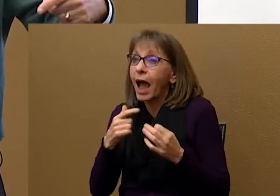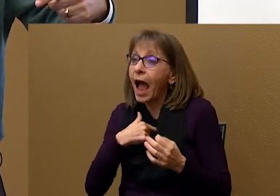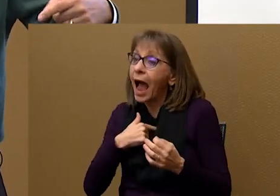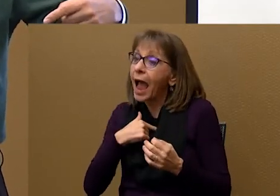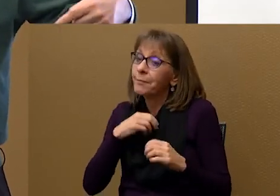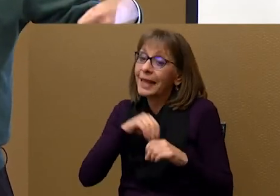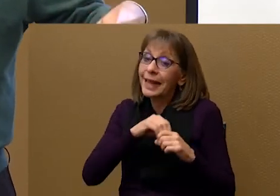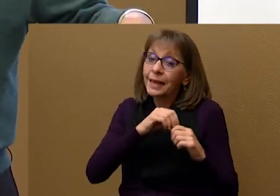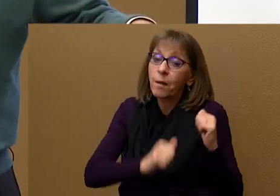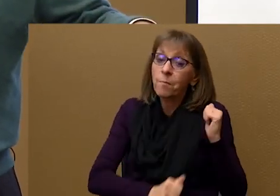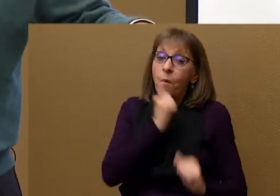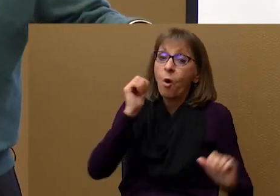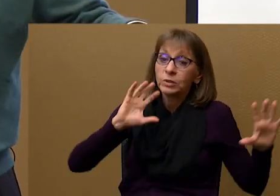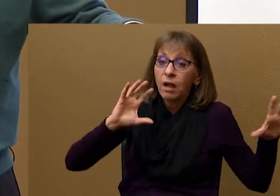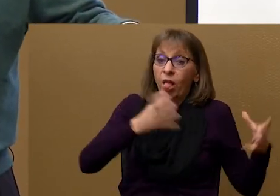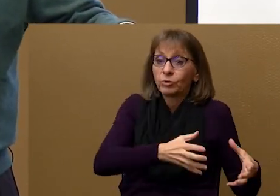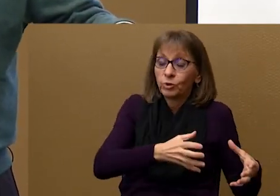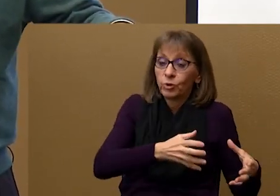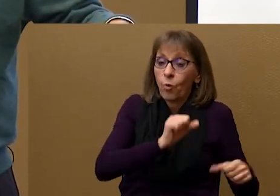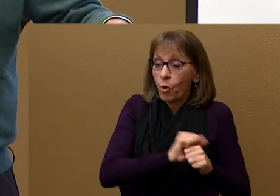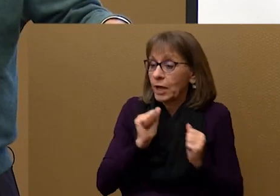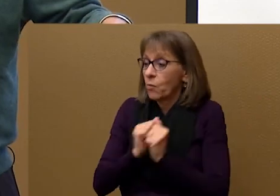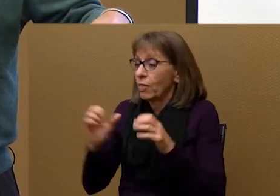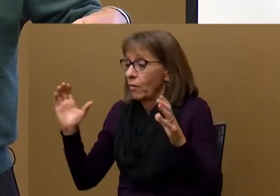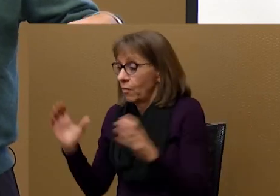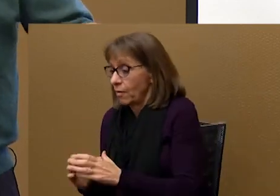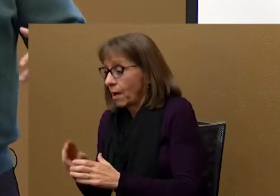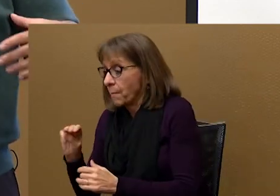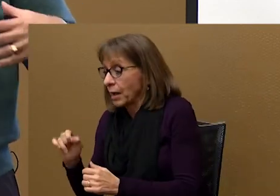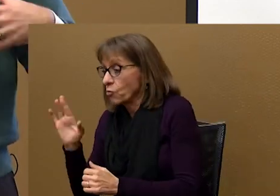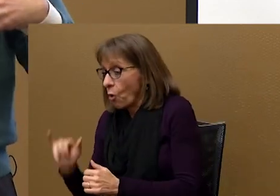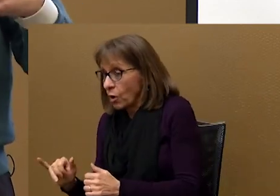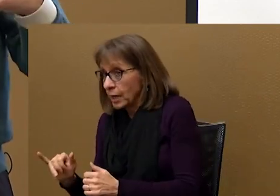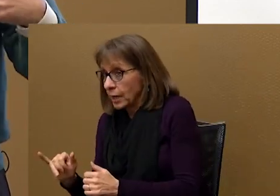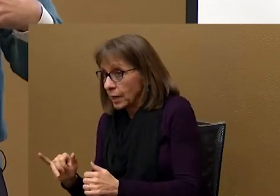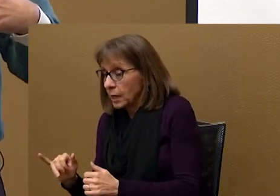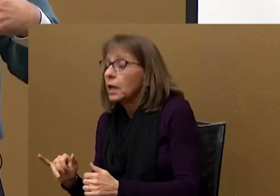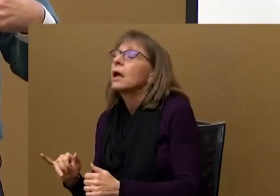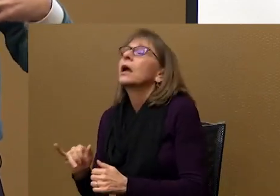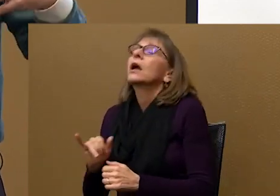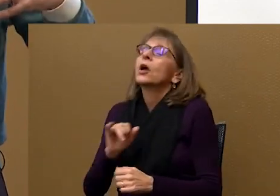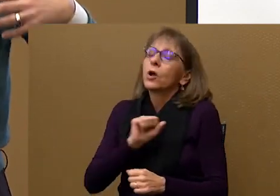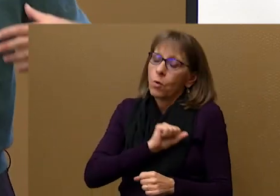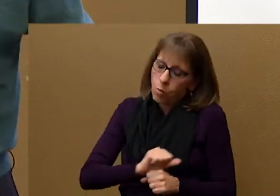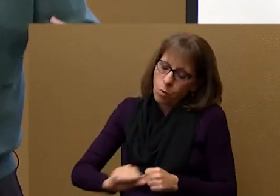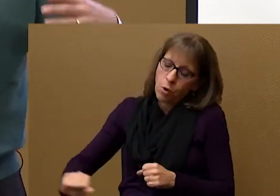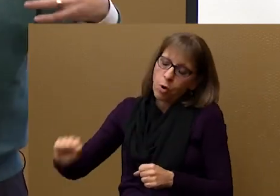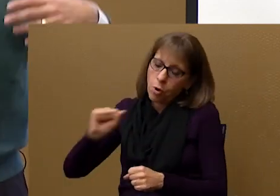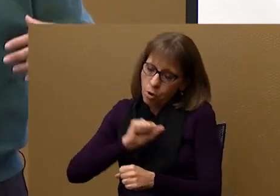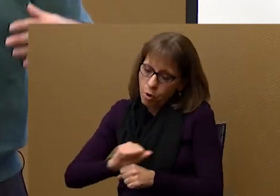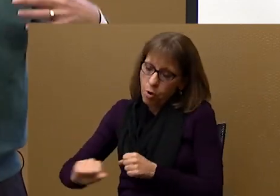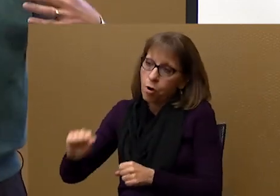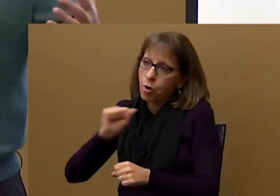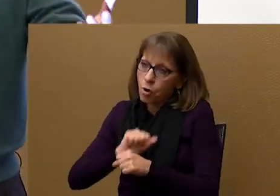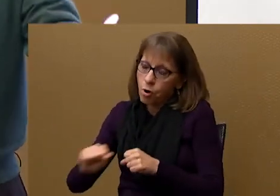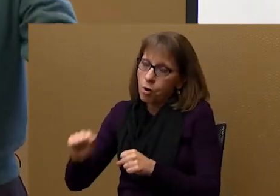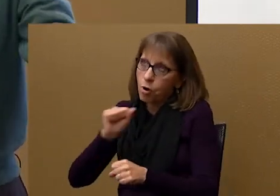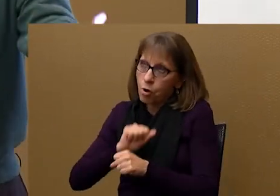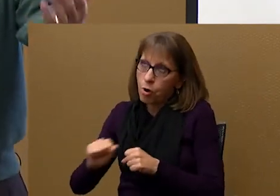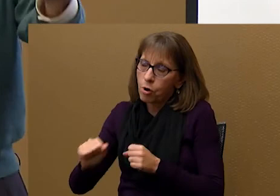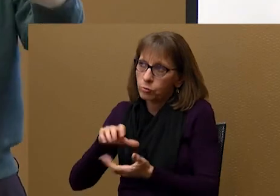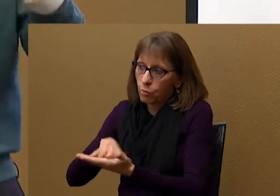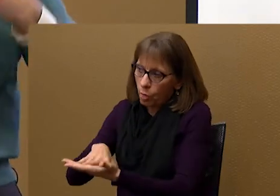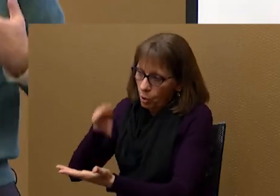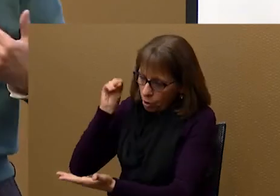person and you're working with a minority person. We work to combat arrogance and strive for humility. What can we